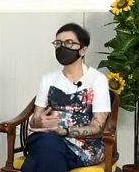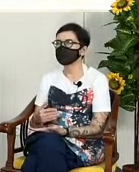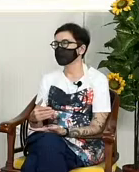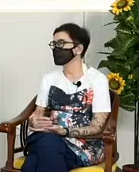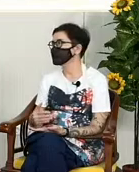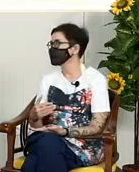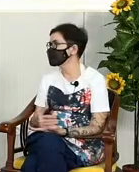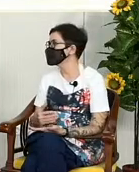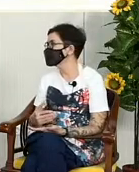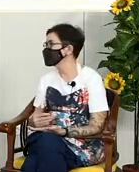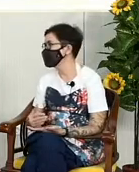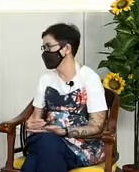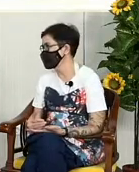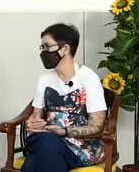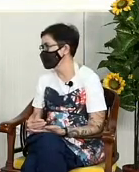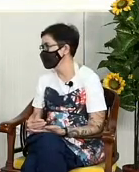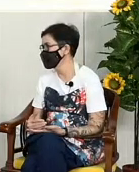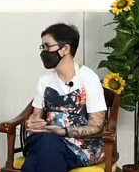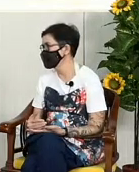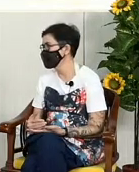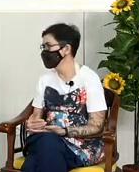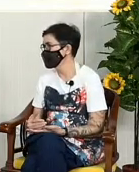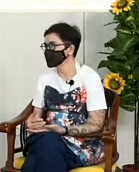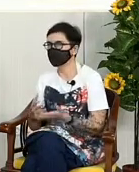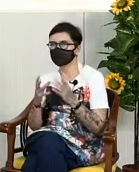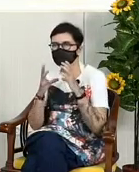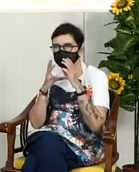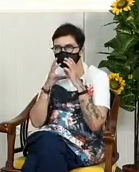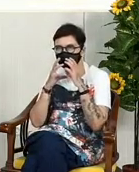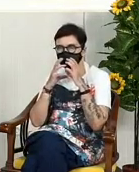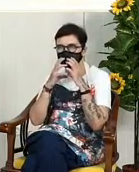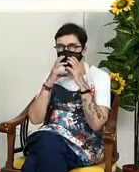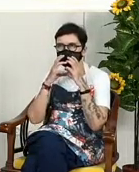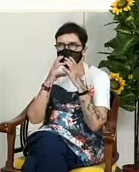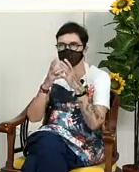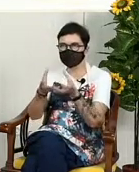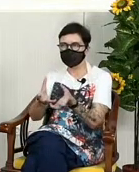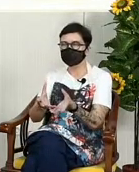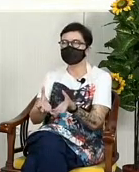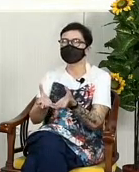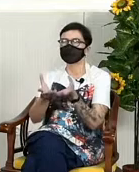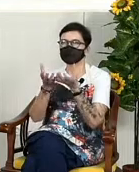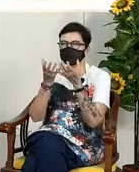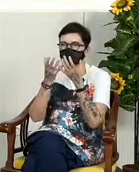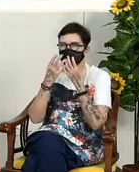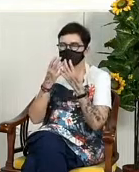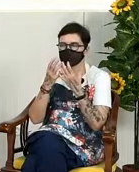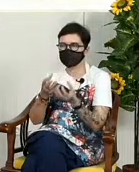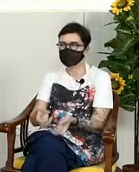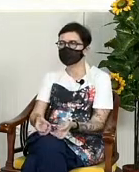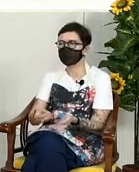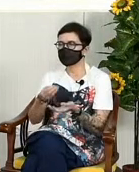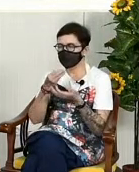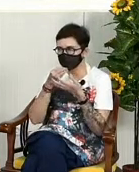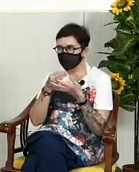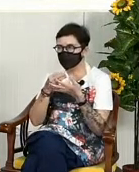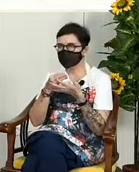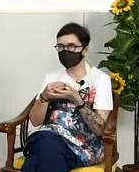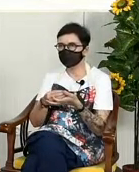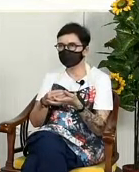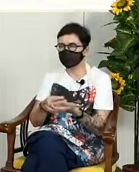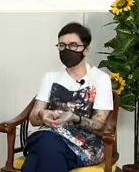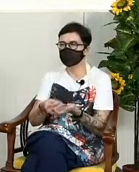is advisable not to talk. Oh, I see. So you can feel, you know, the process of